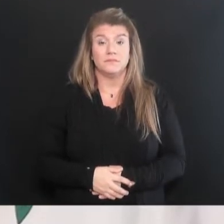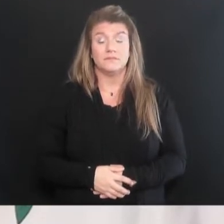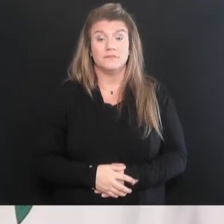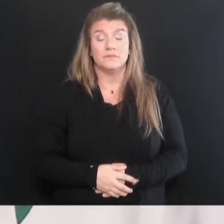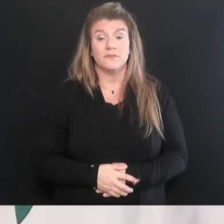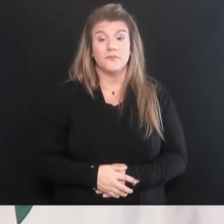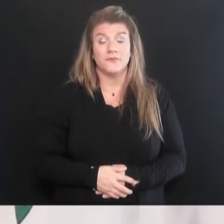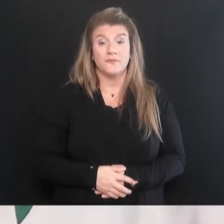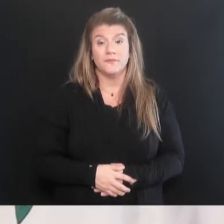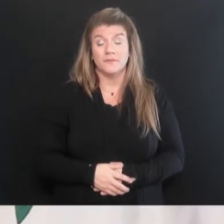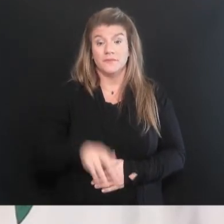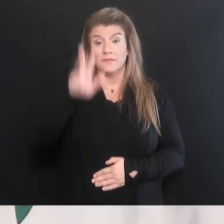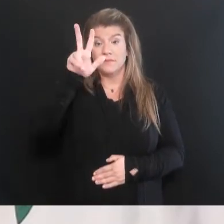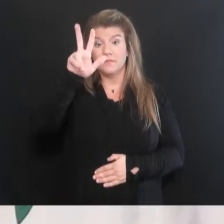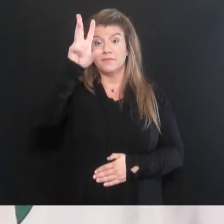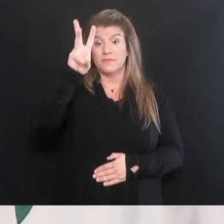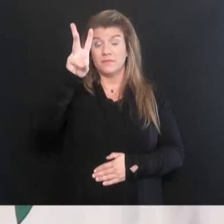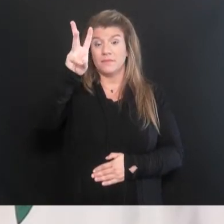The